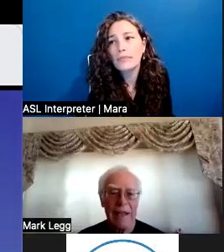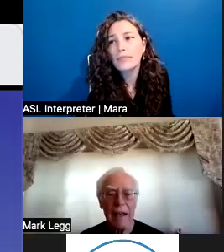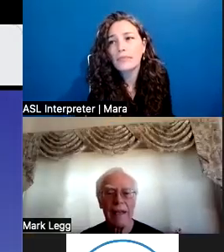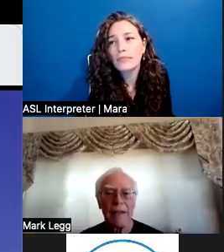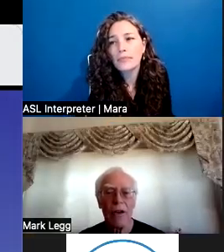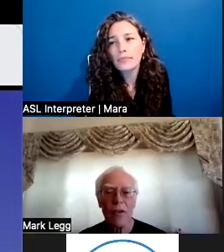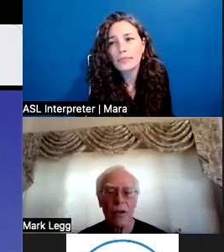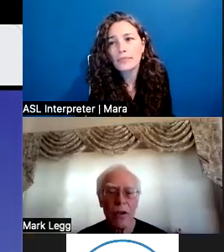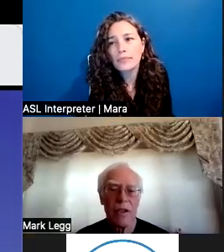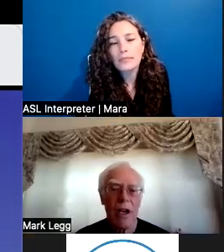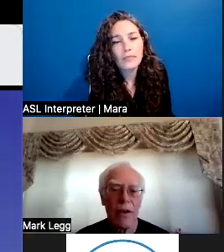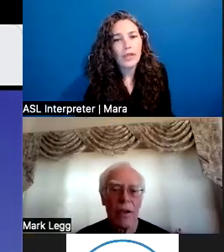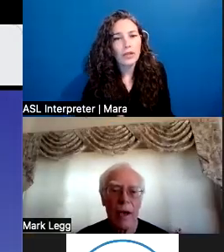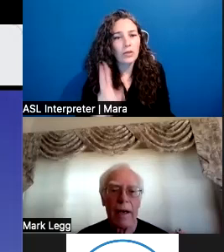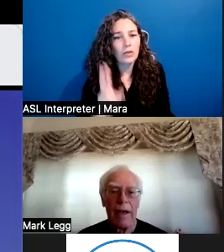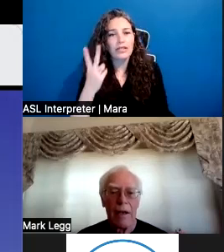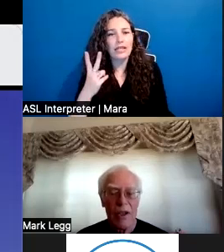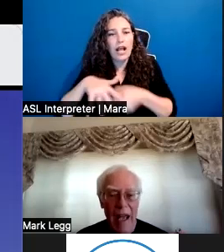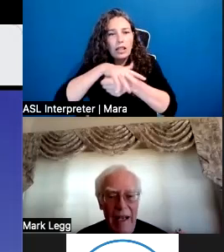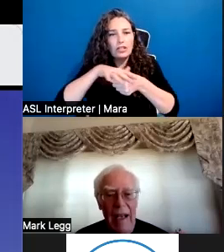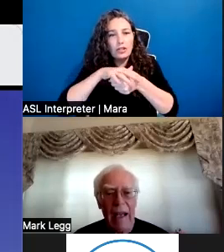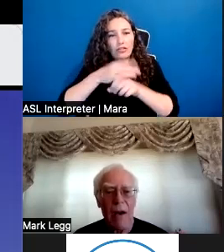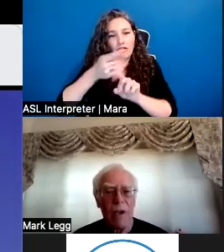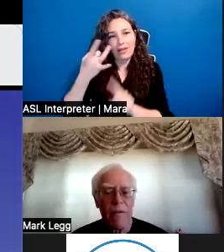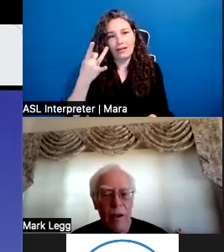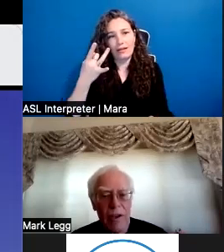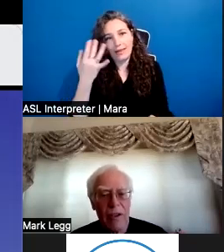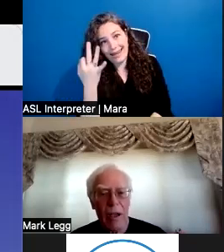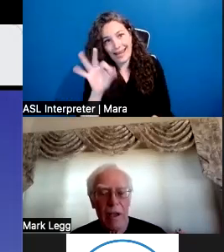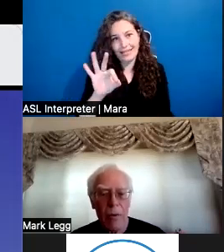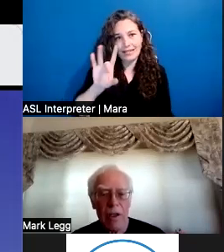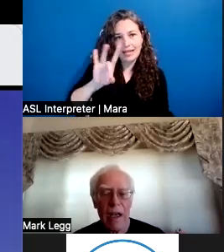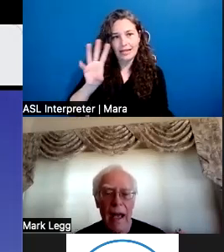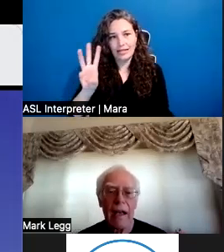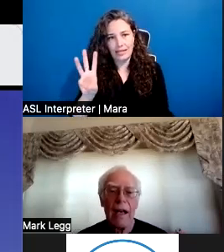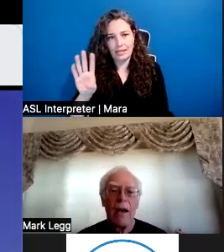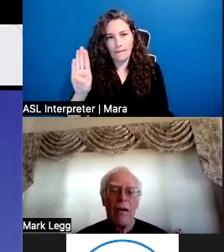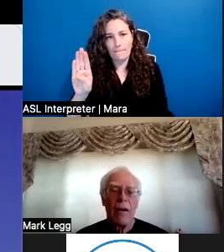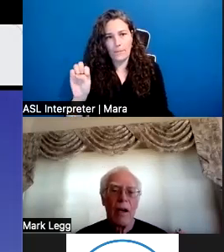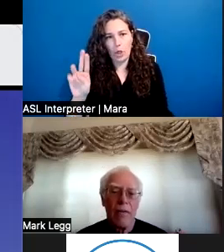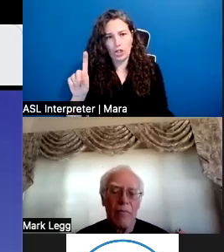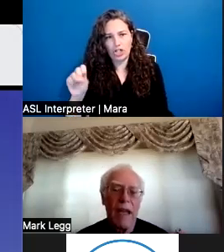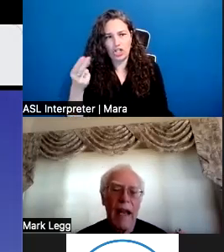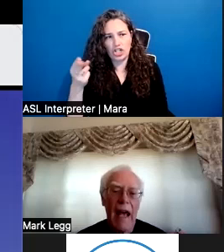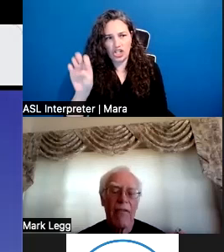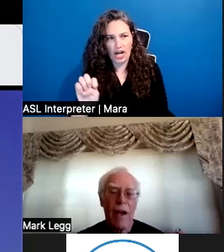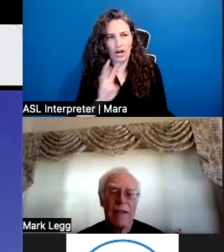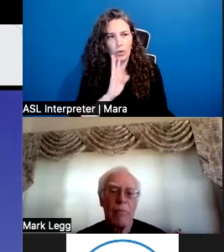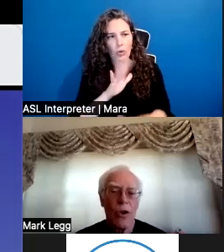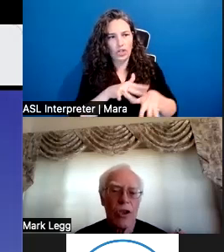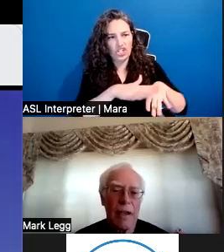the 1986 offshore oceanside earthquake, which had a reverse slip. In other words, it had